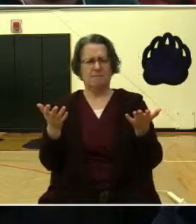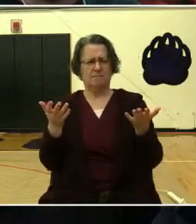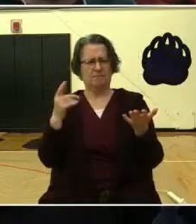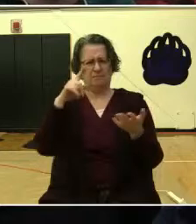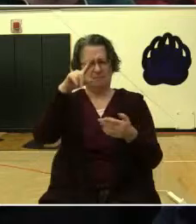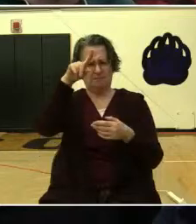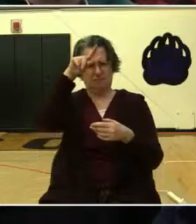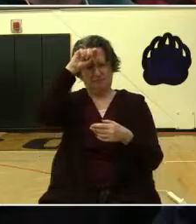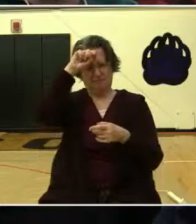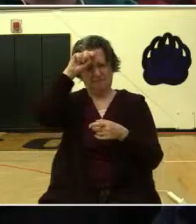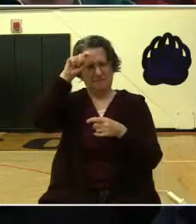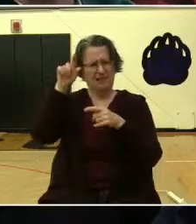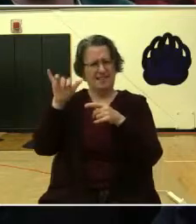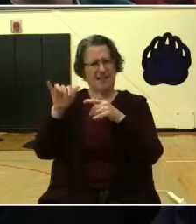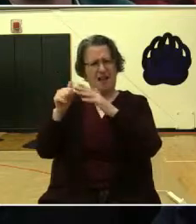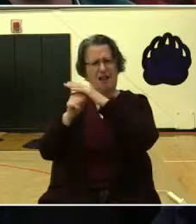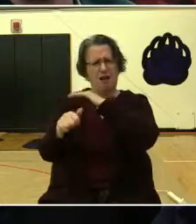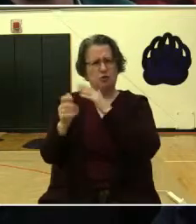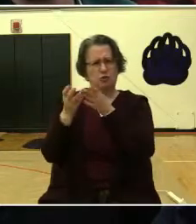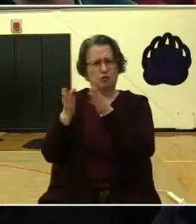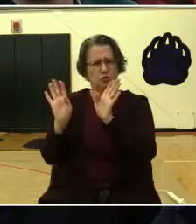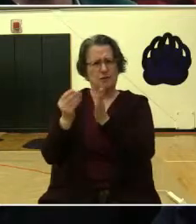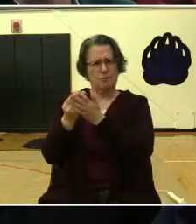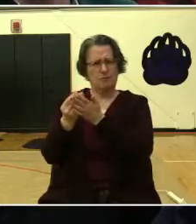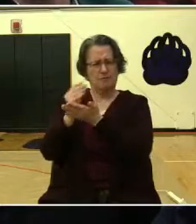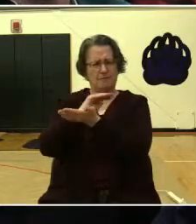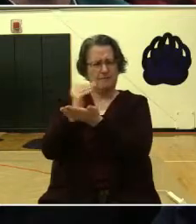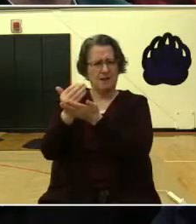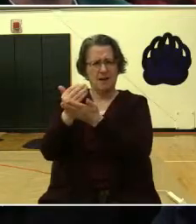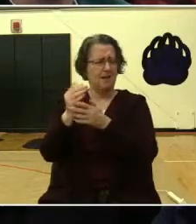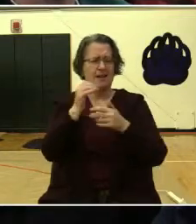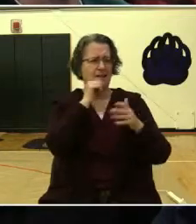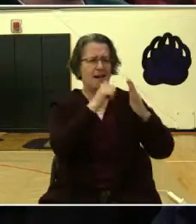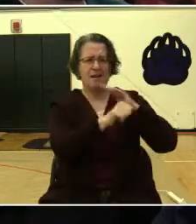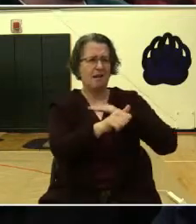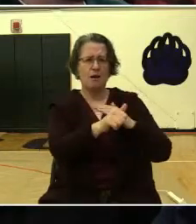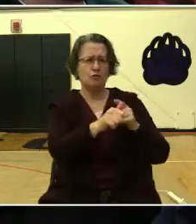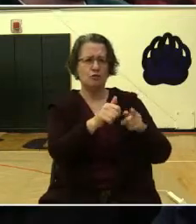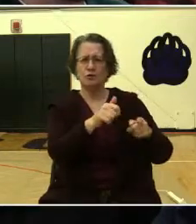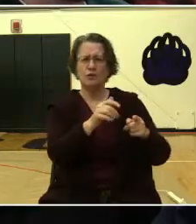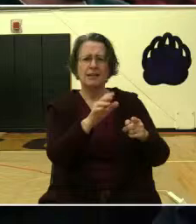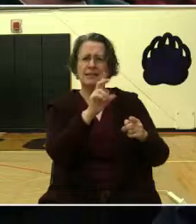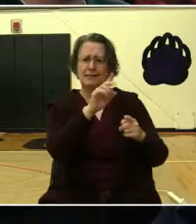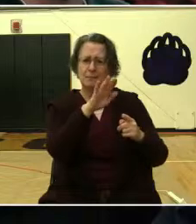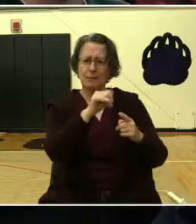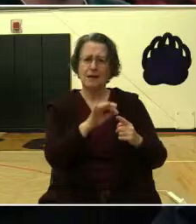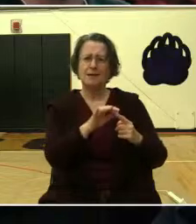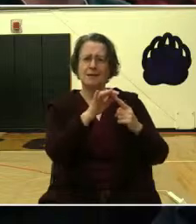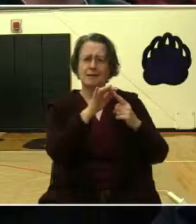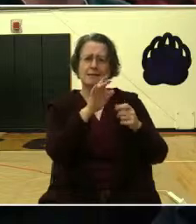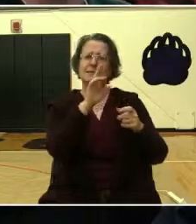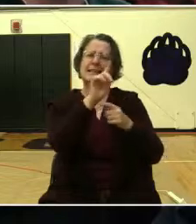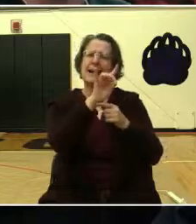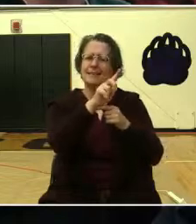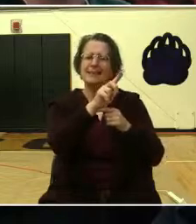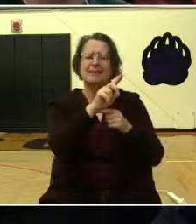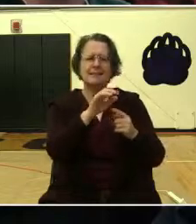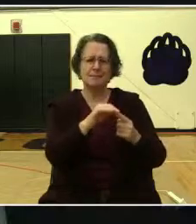the general budget rather than on these assessments um that's my